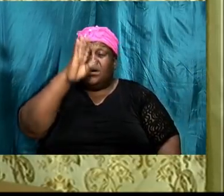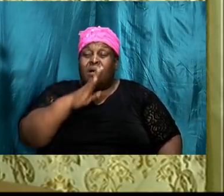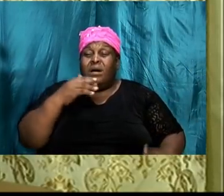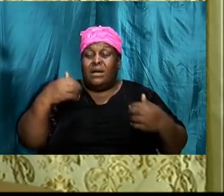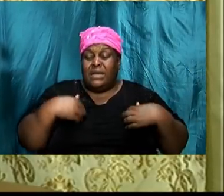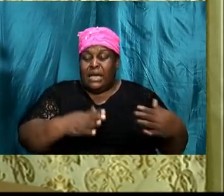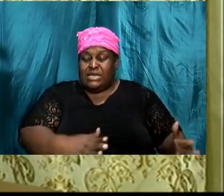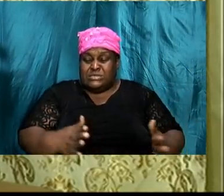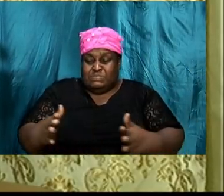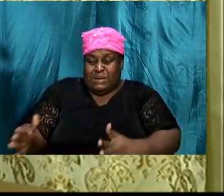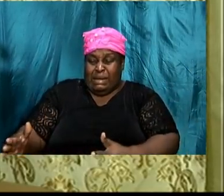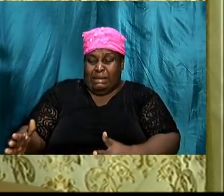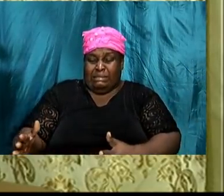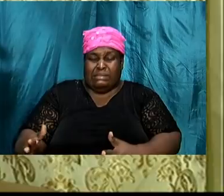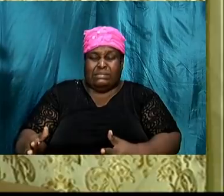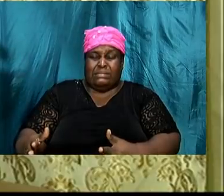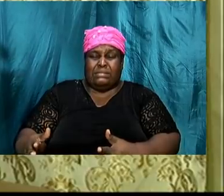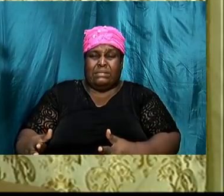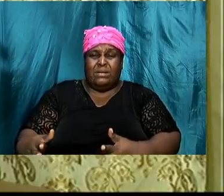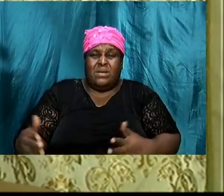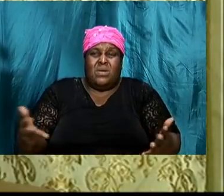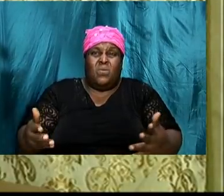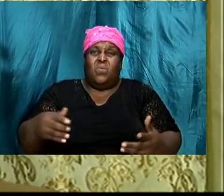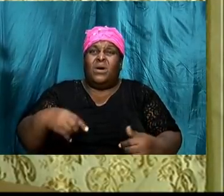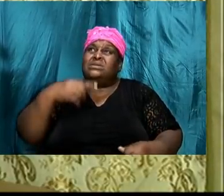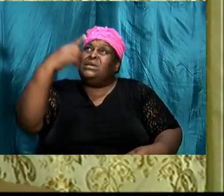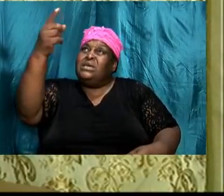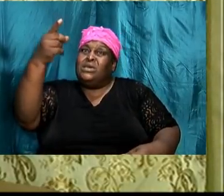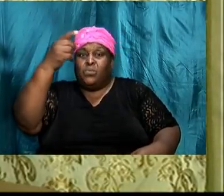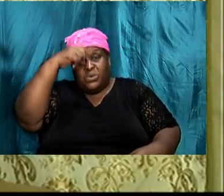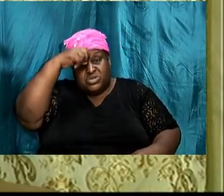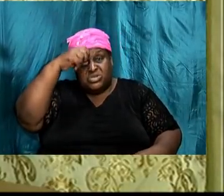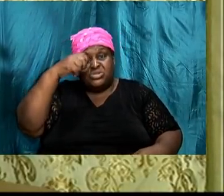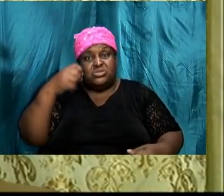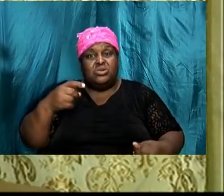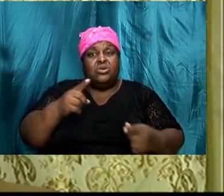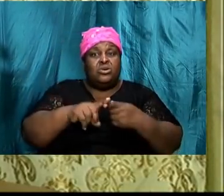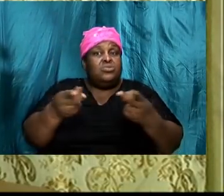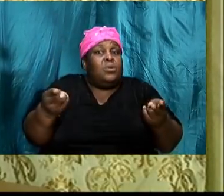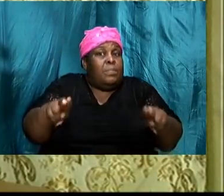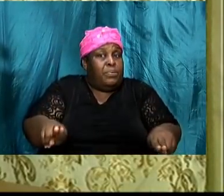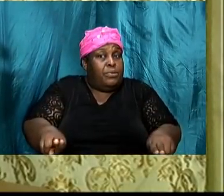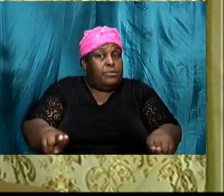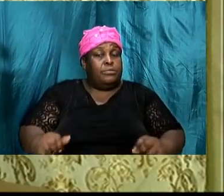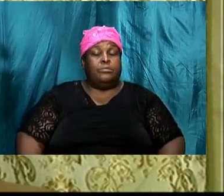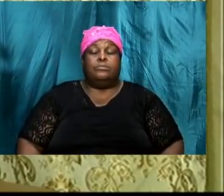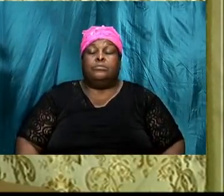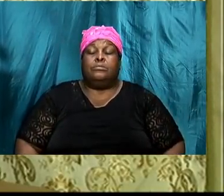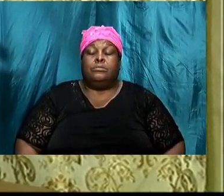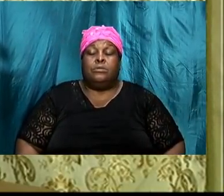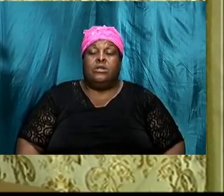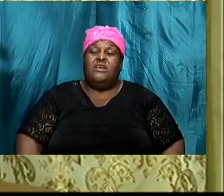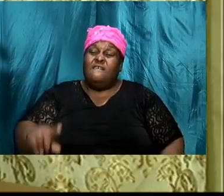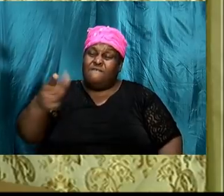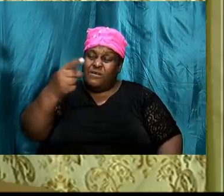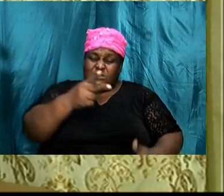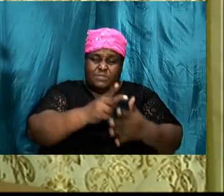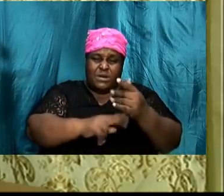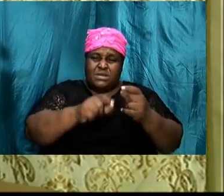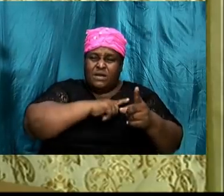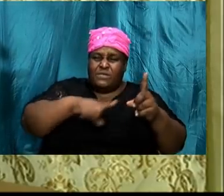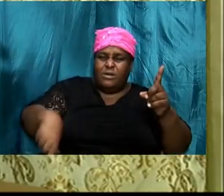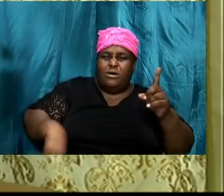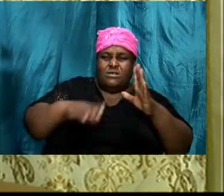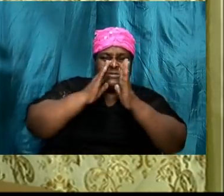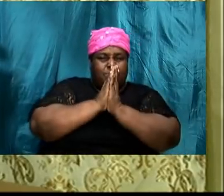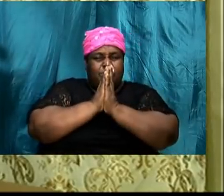He wishes to occur. For example, in the first part of the Lord's Prayer, in the